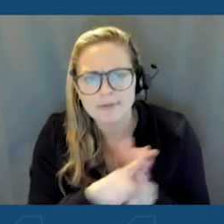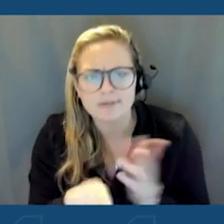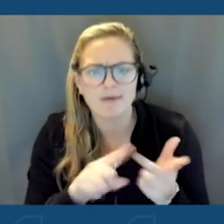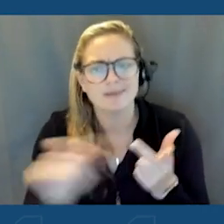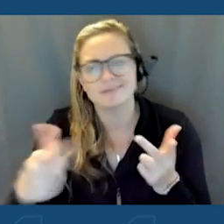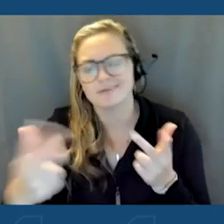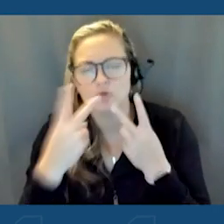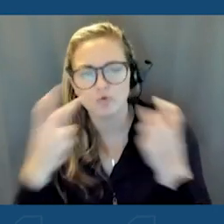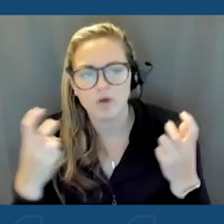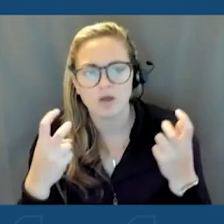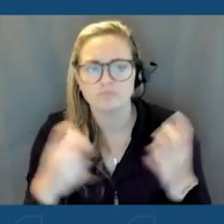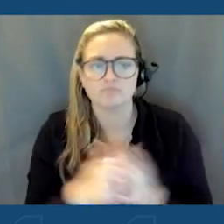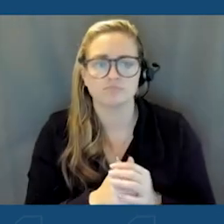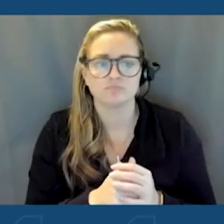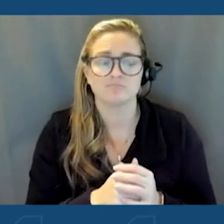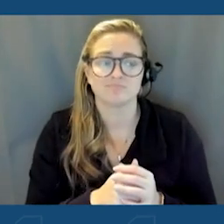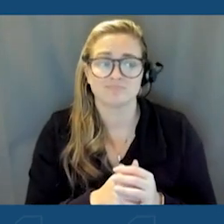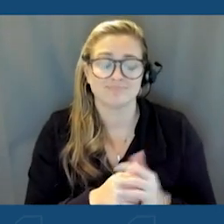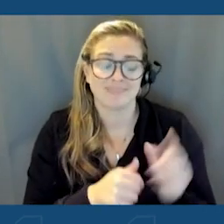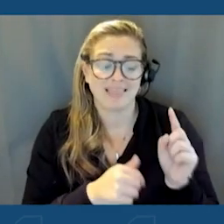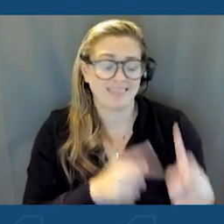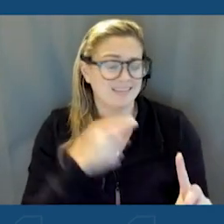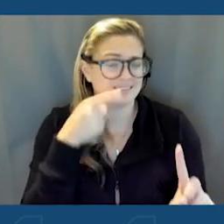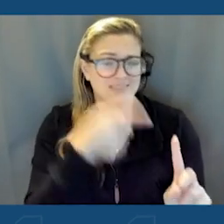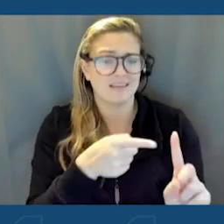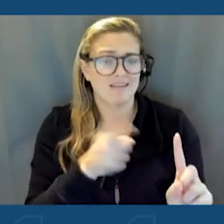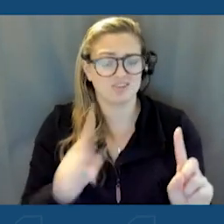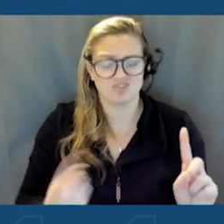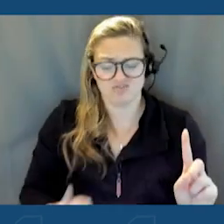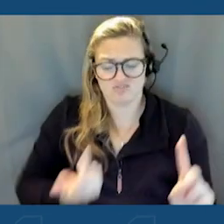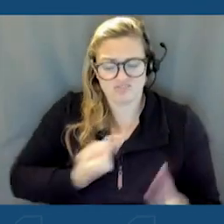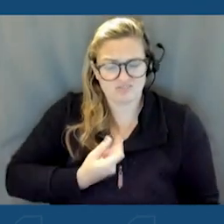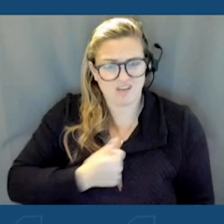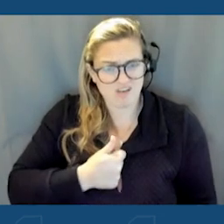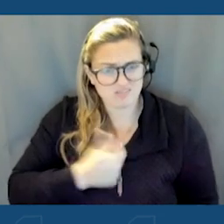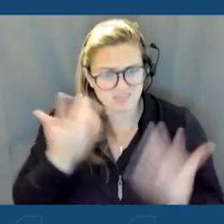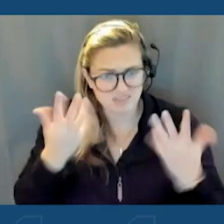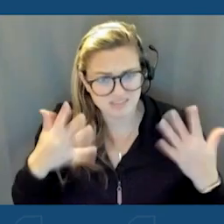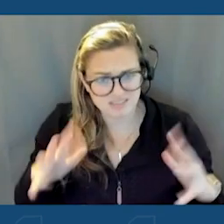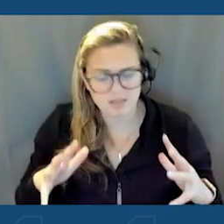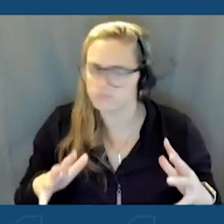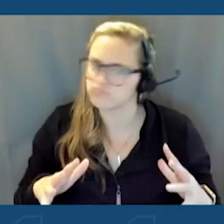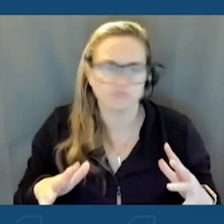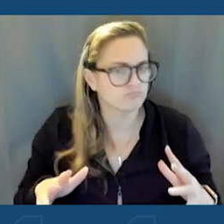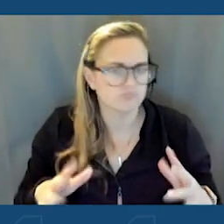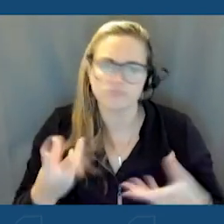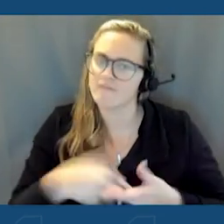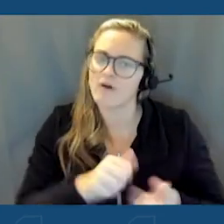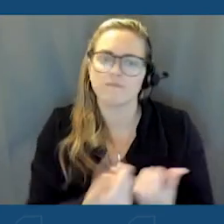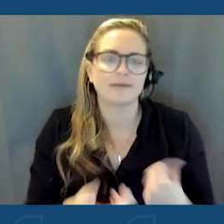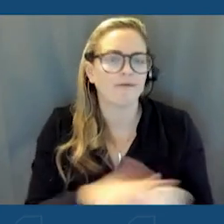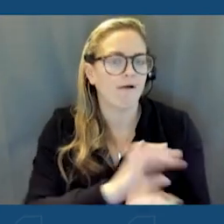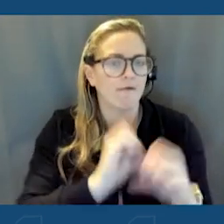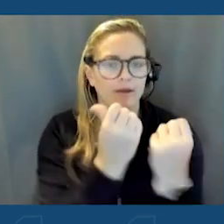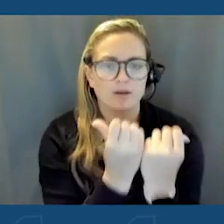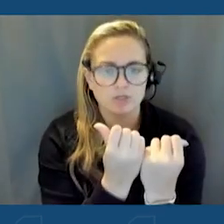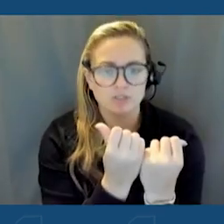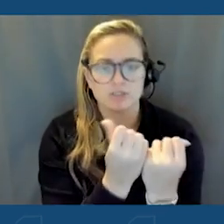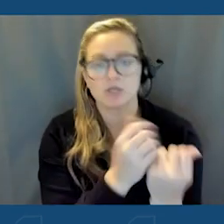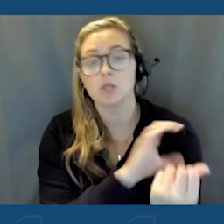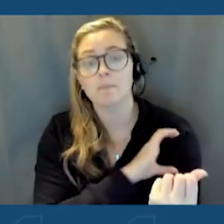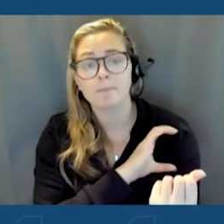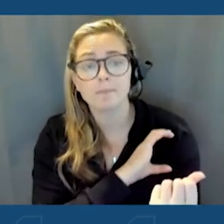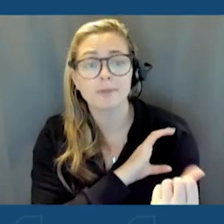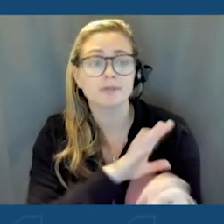is not a task we are taking on ourselves. The mission involves the entire agency, from our troopers on the road to members of